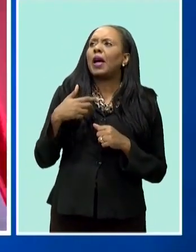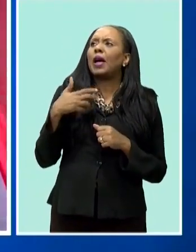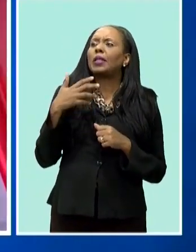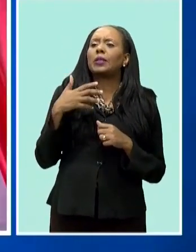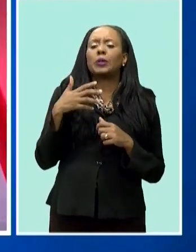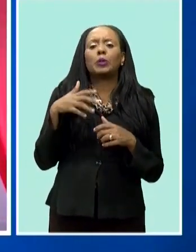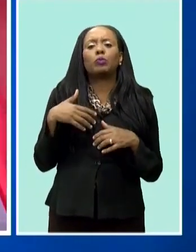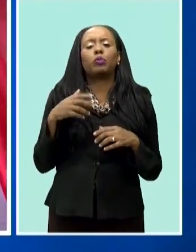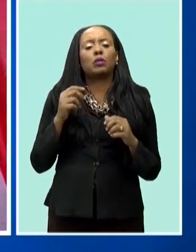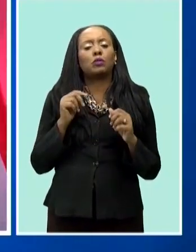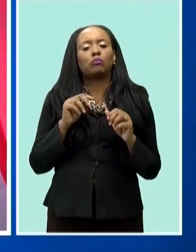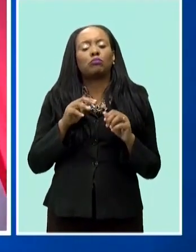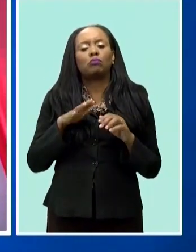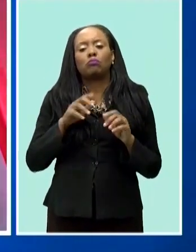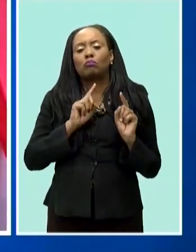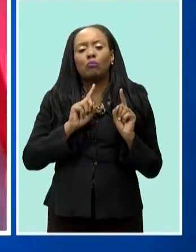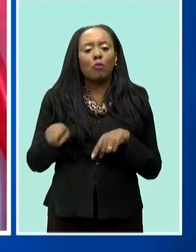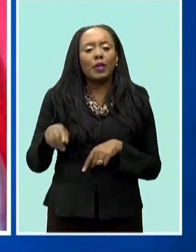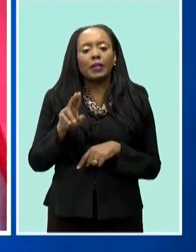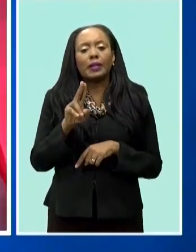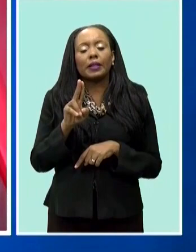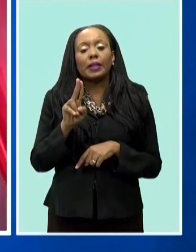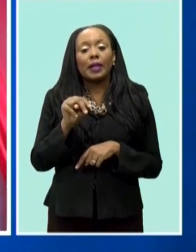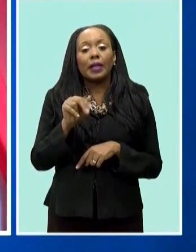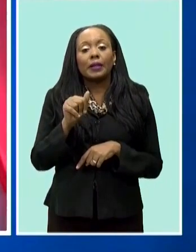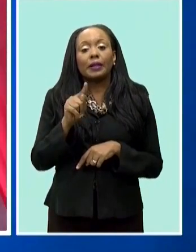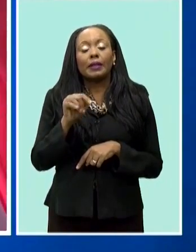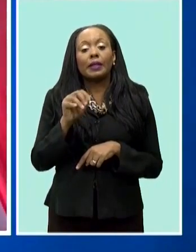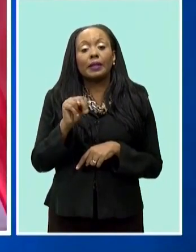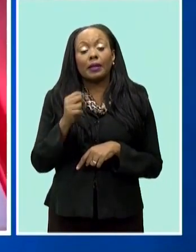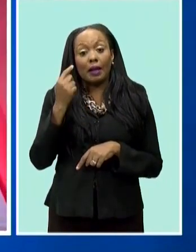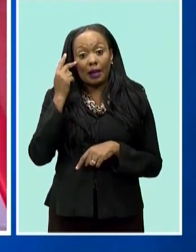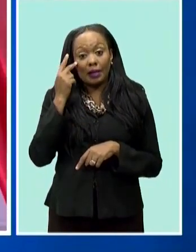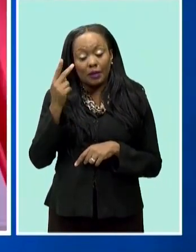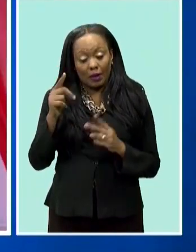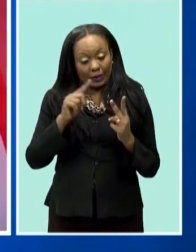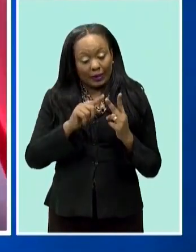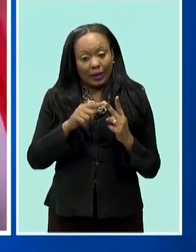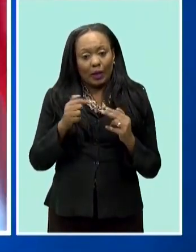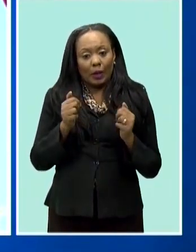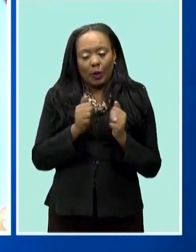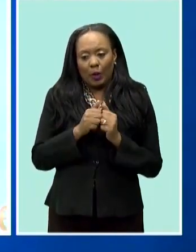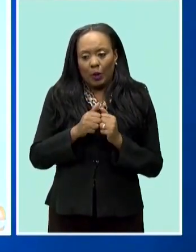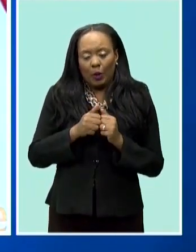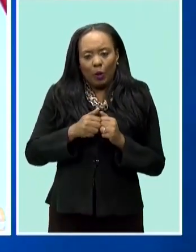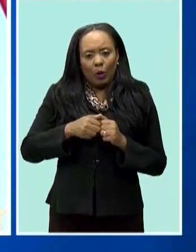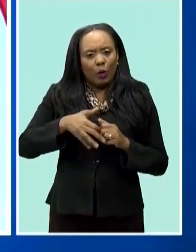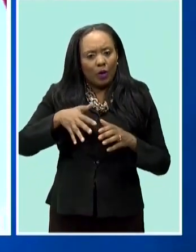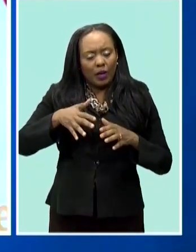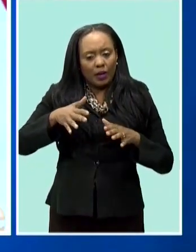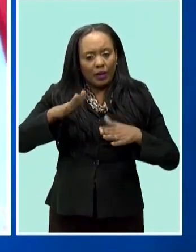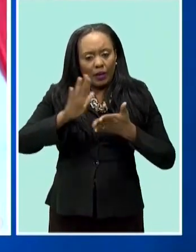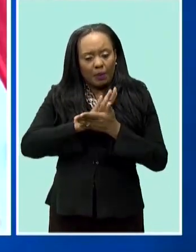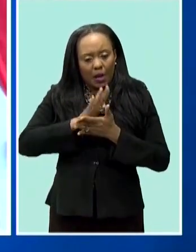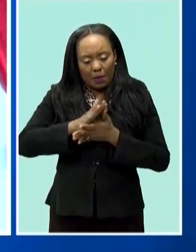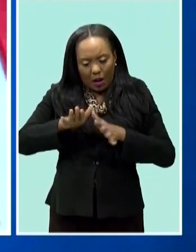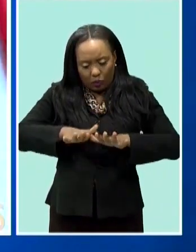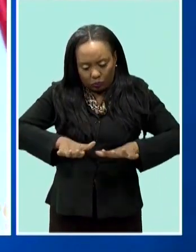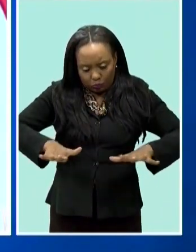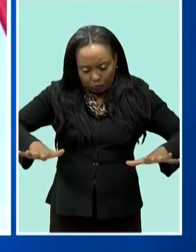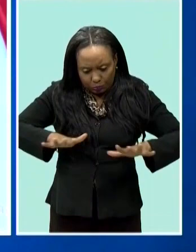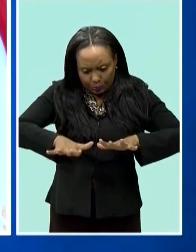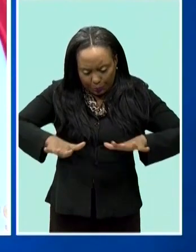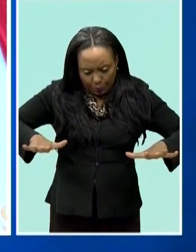Harold with the pre-pressed paper on his desk with a ruler in hand. I